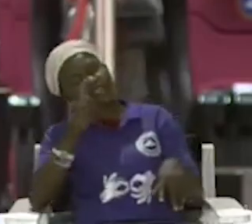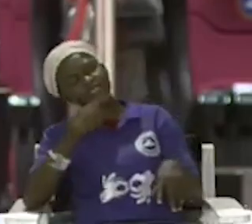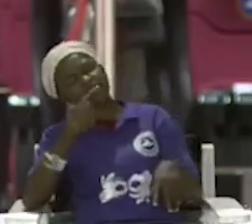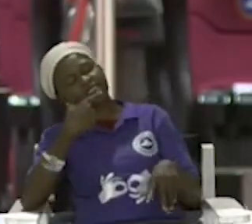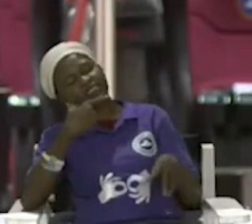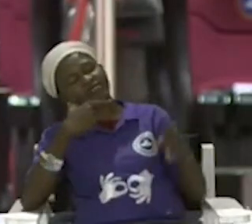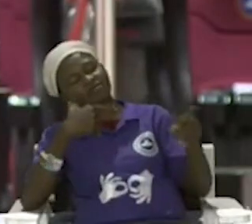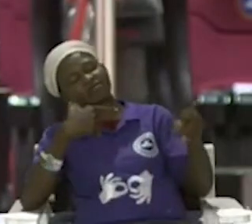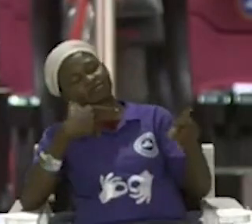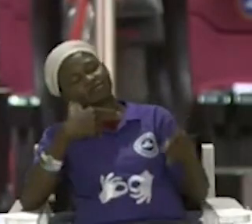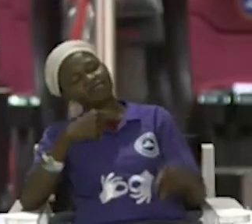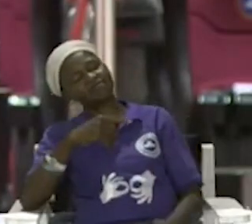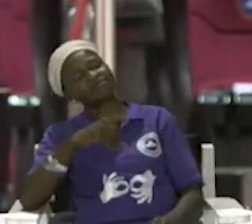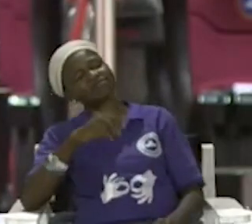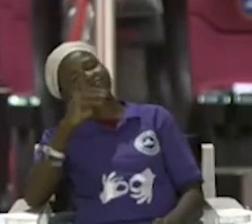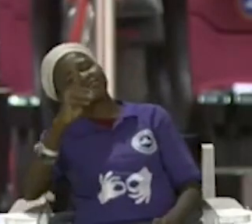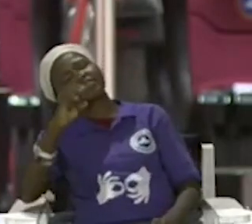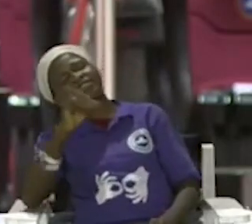Dejare,